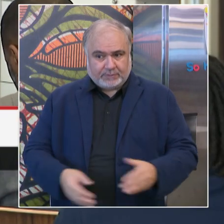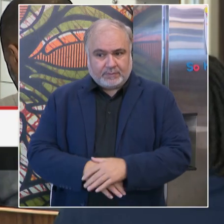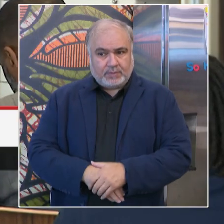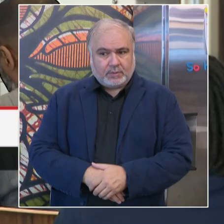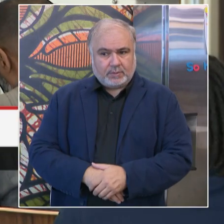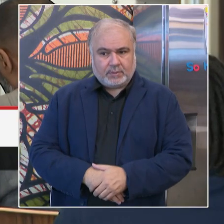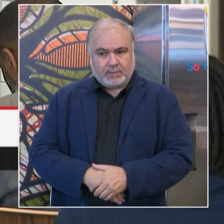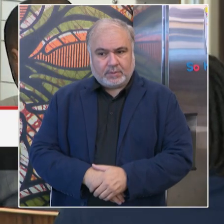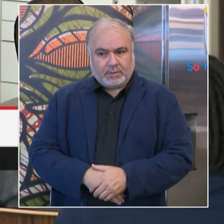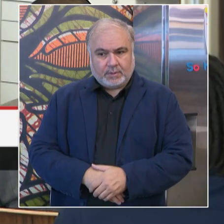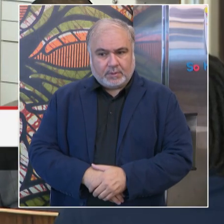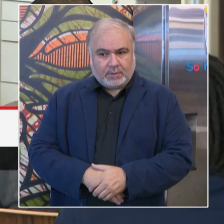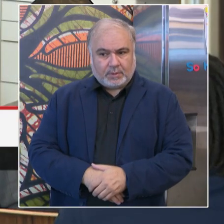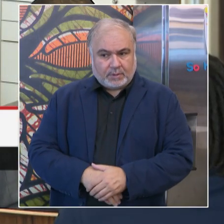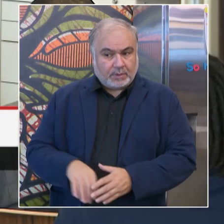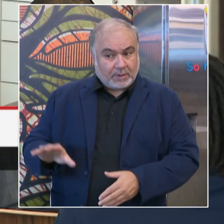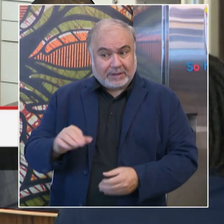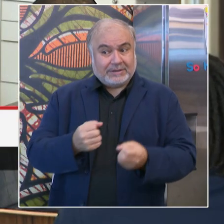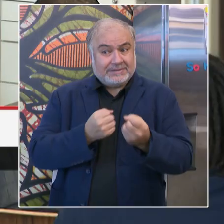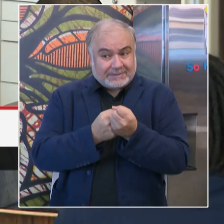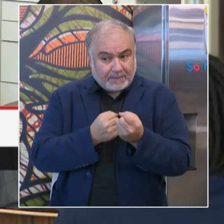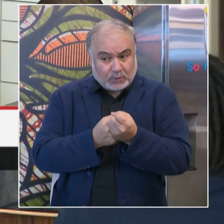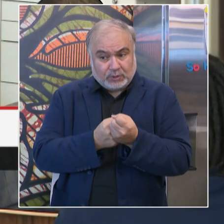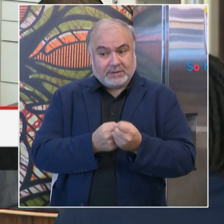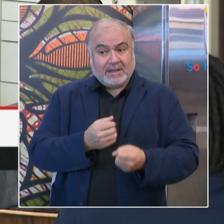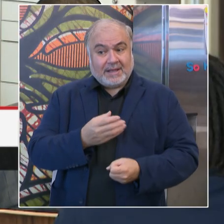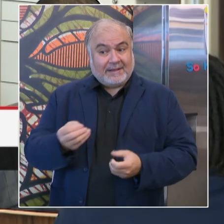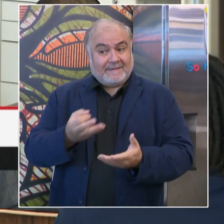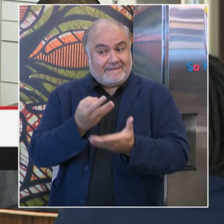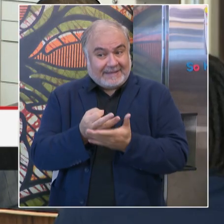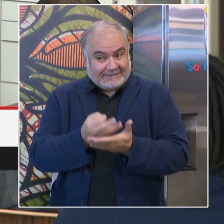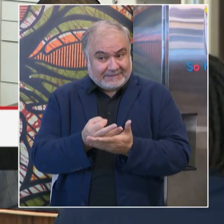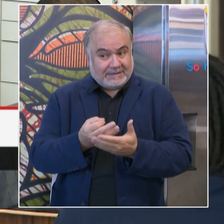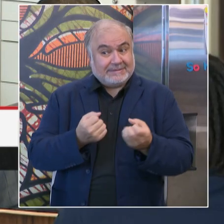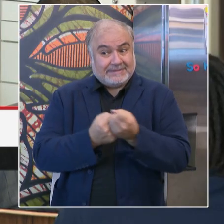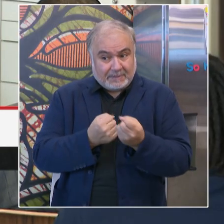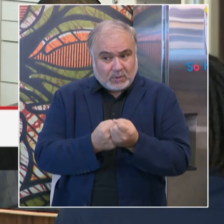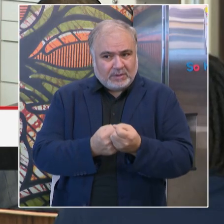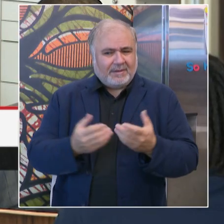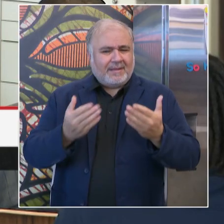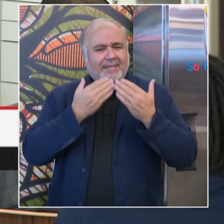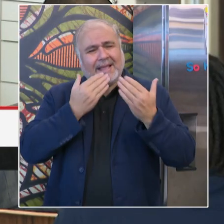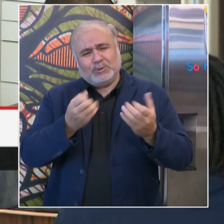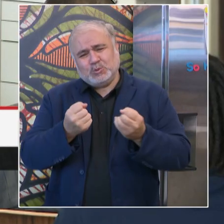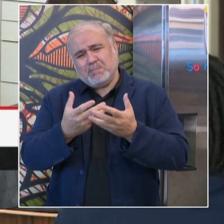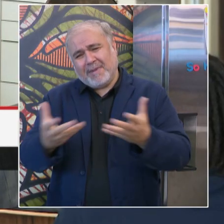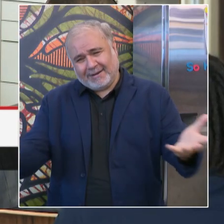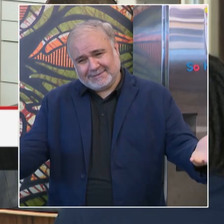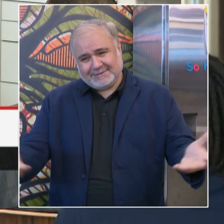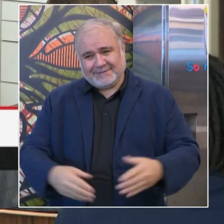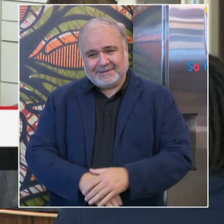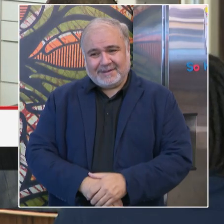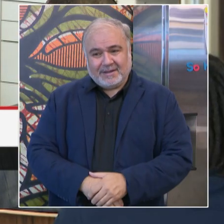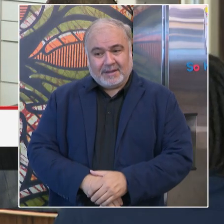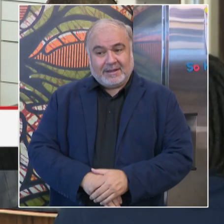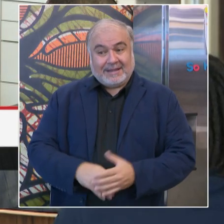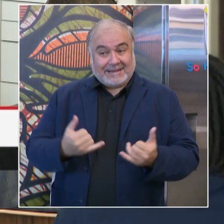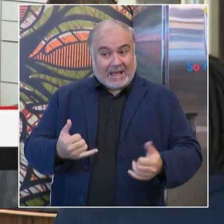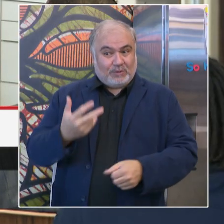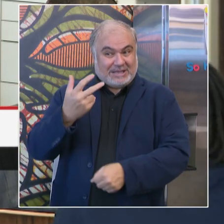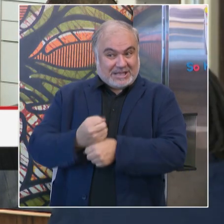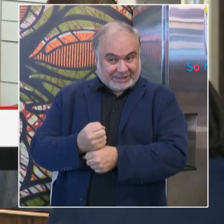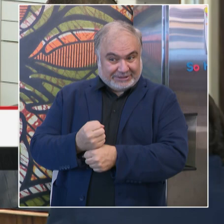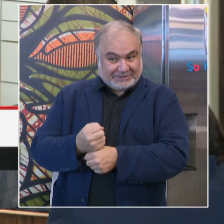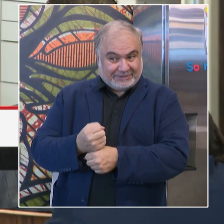generous support of the Bloomberg Philanthropies. Now, here we are today, after 3 years of thoughtful planning and design, celebrating